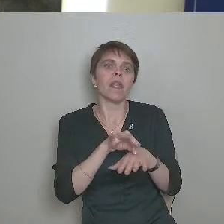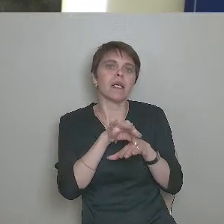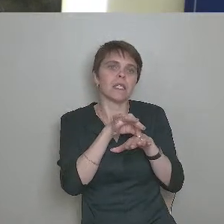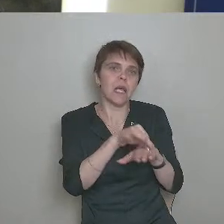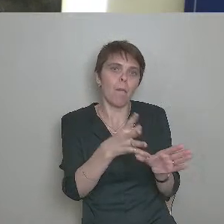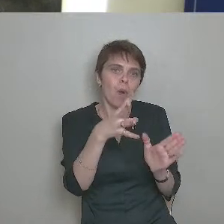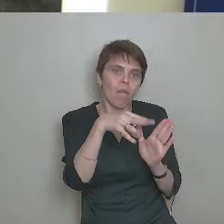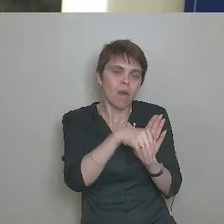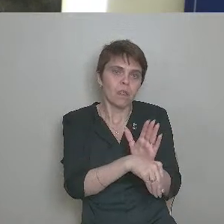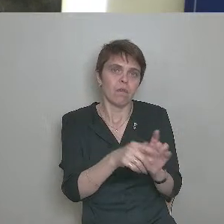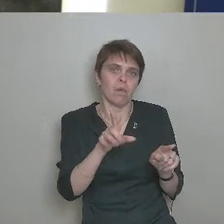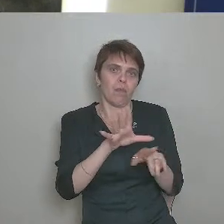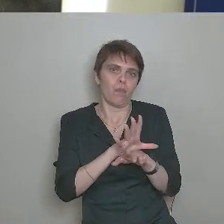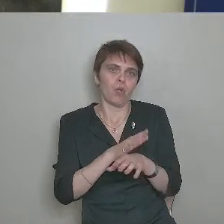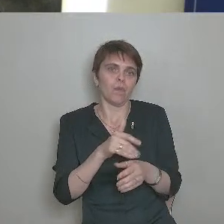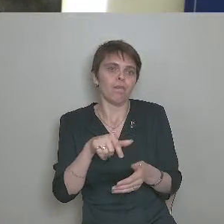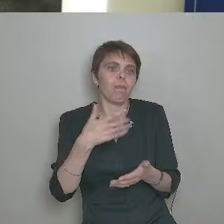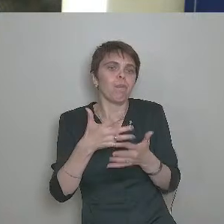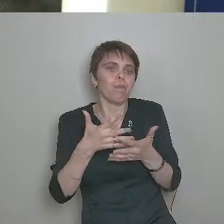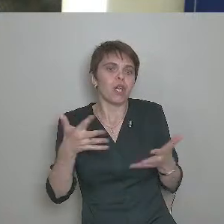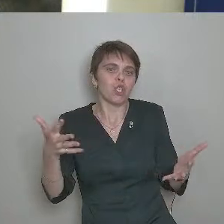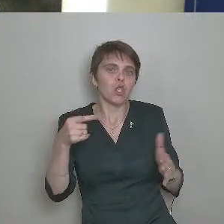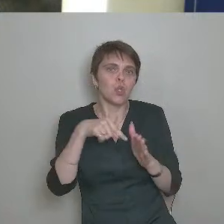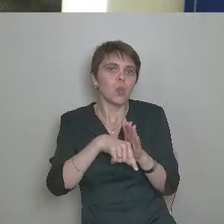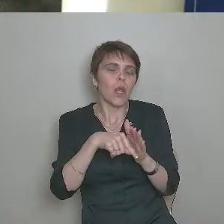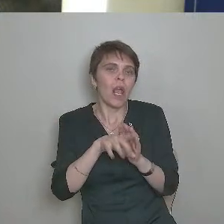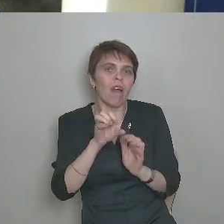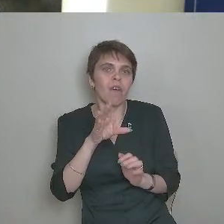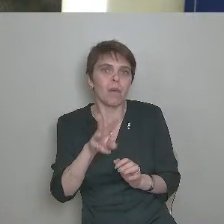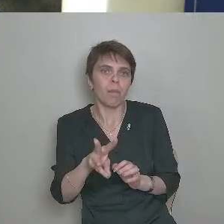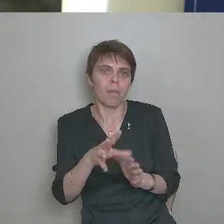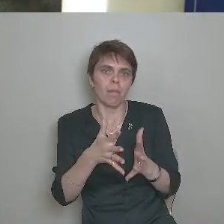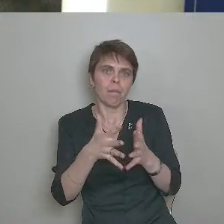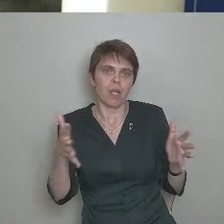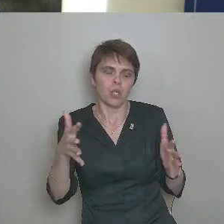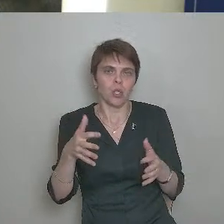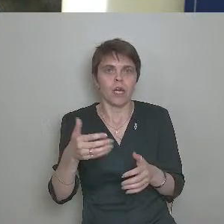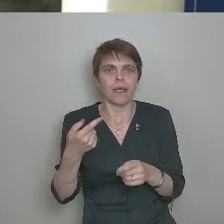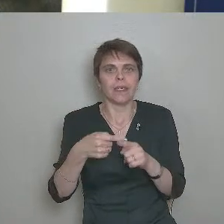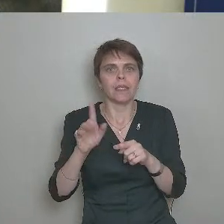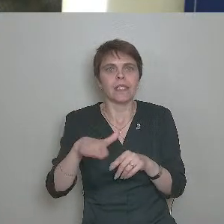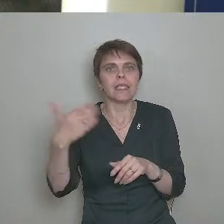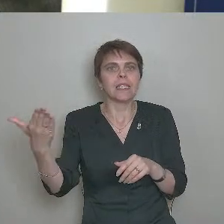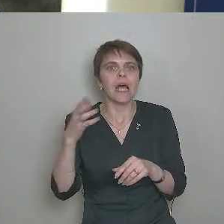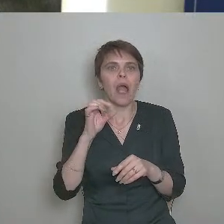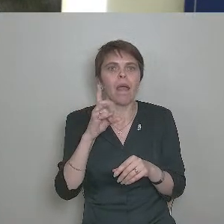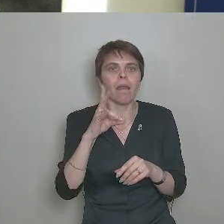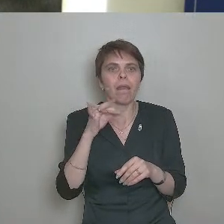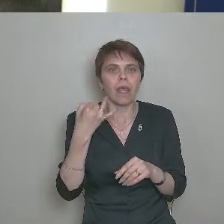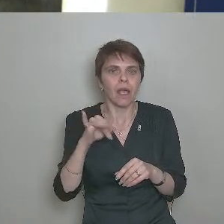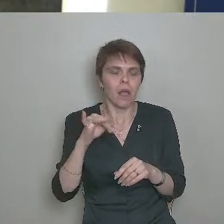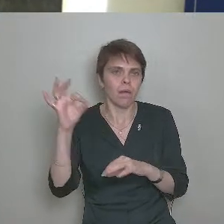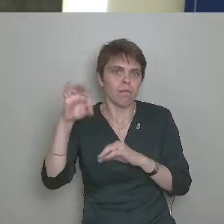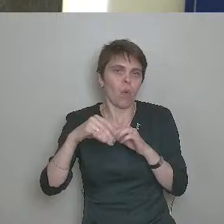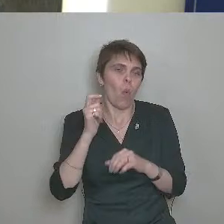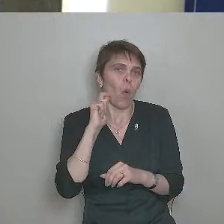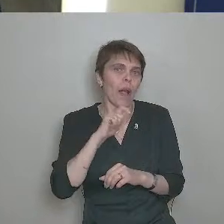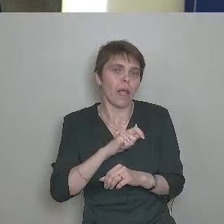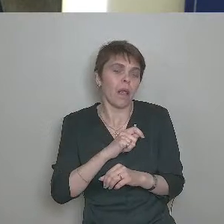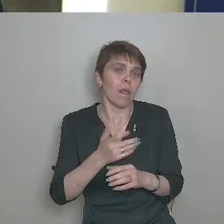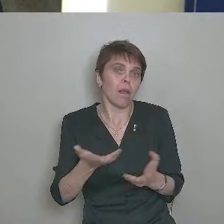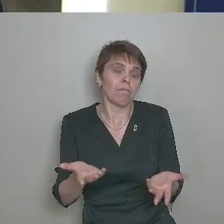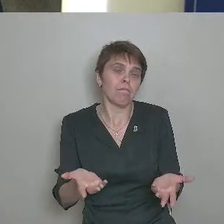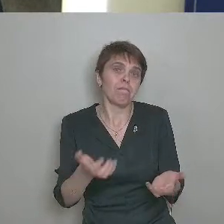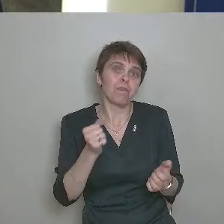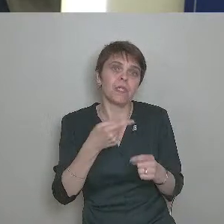be declaring their assets. I think that it might be more essential declaring those assets in those villages,